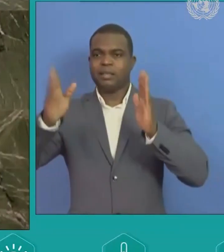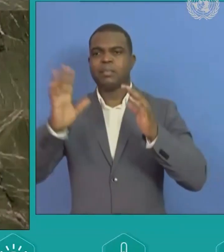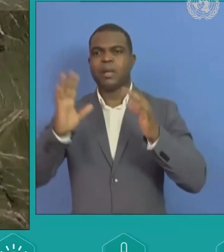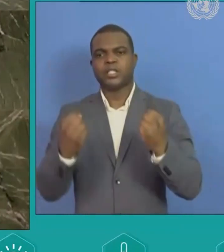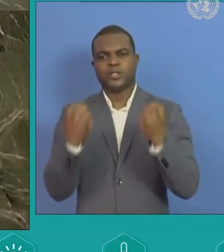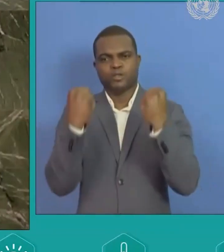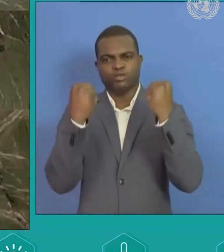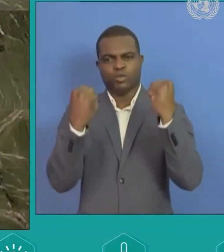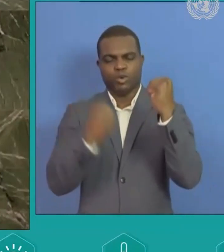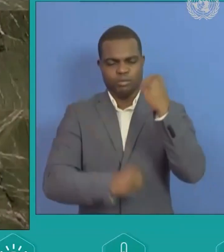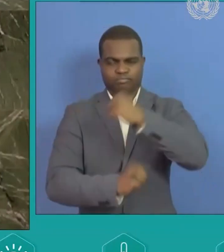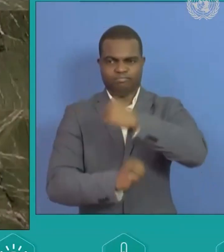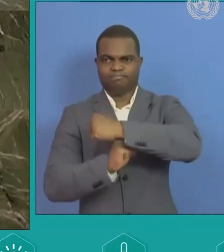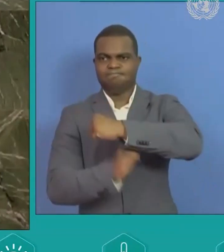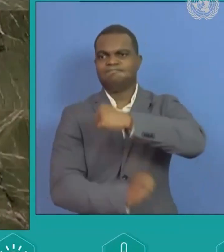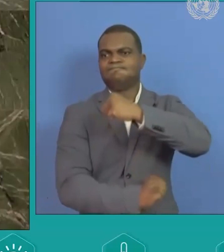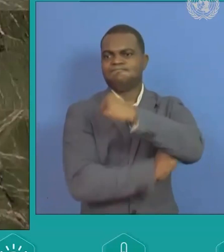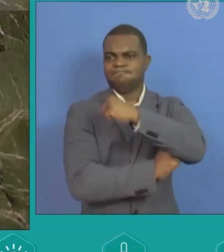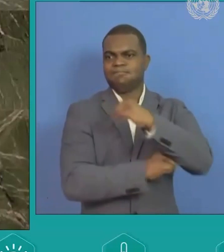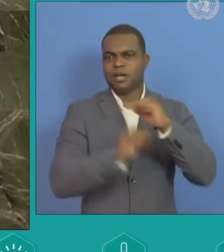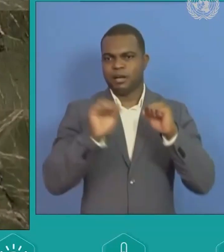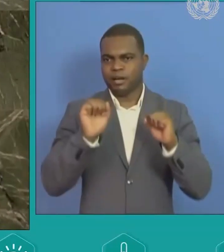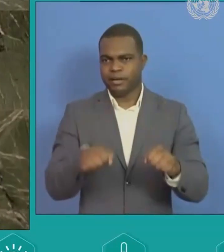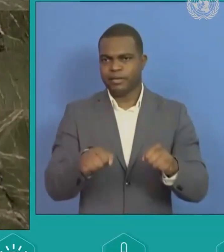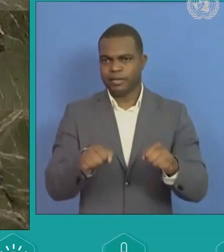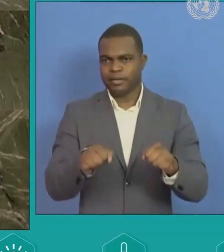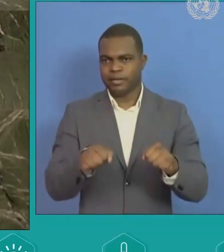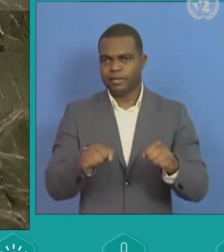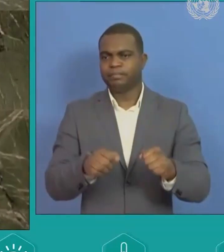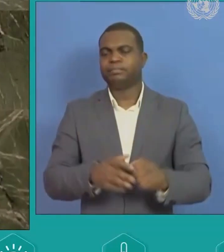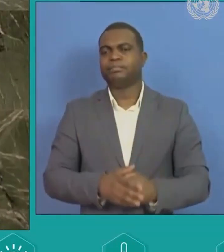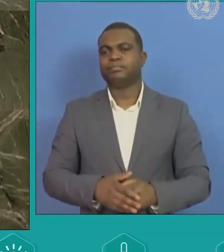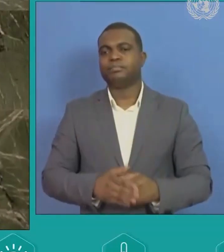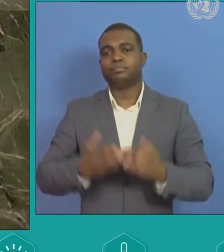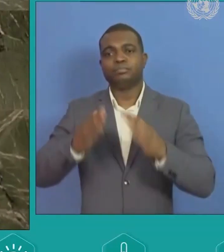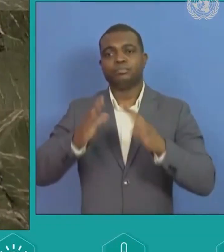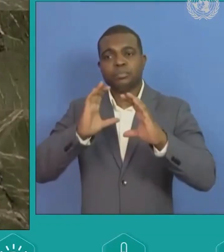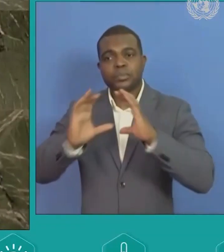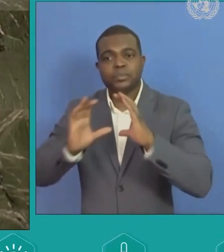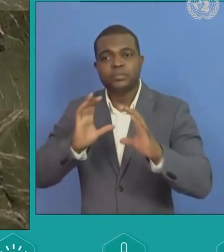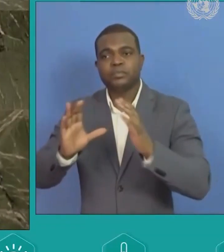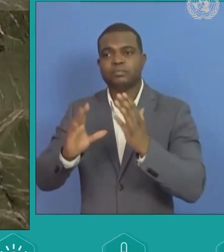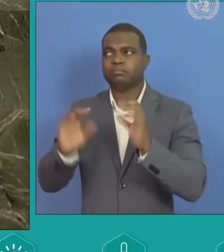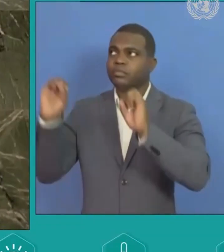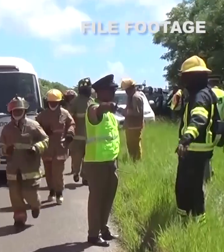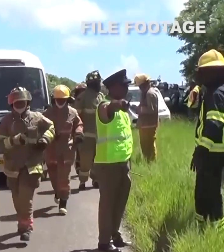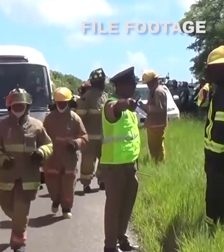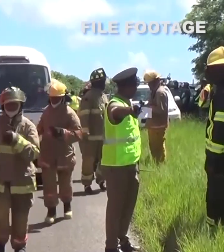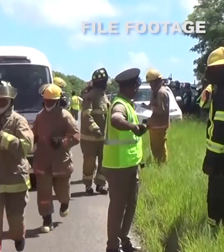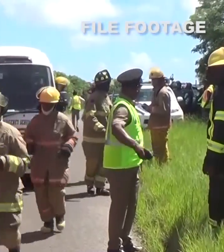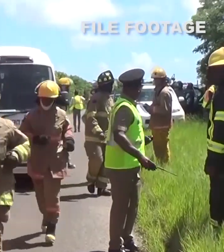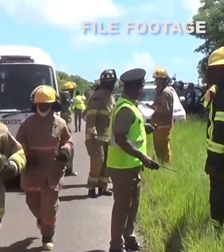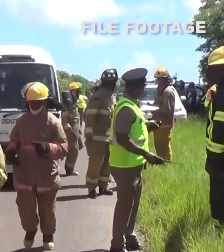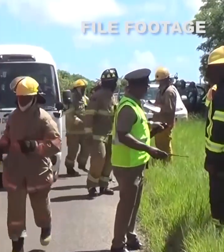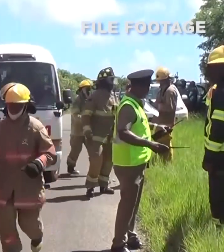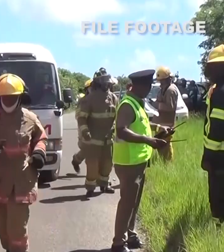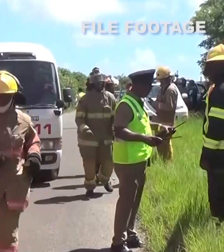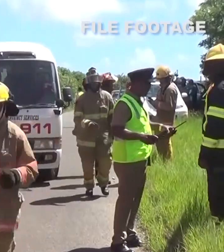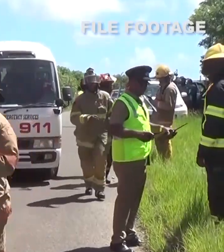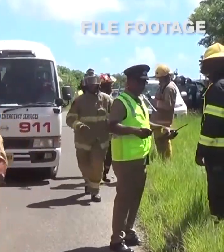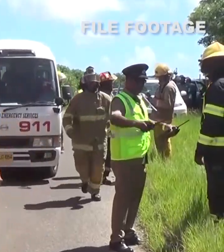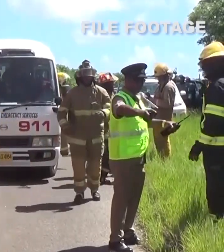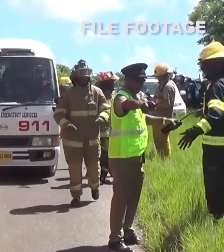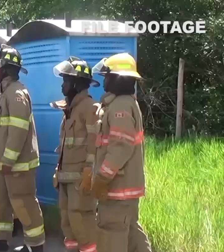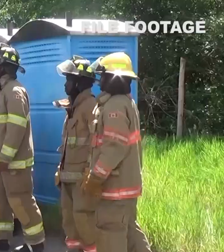and effectively alert people to potential hazards with accurate and timely information. Edward also